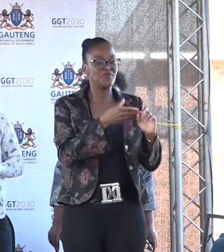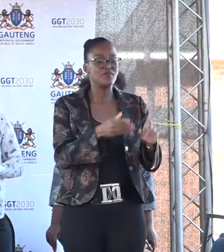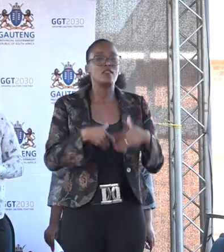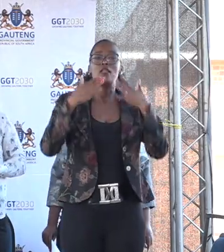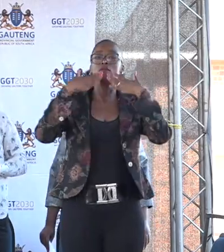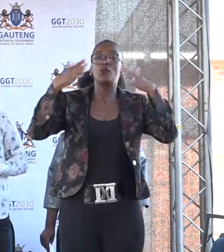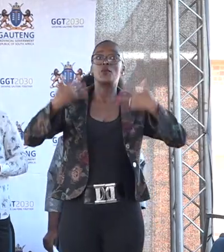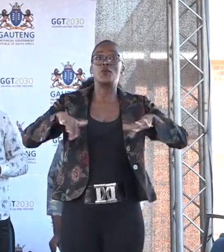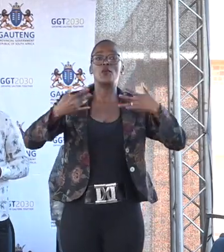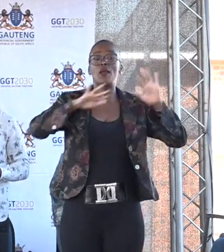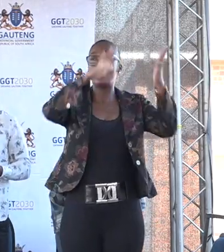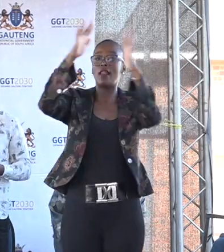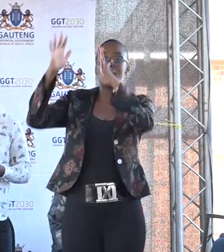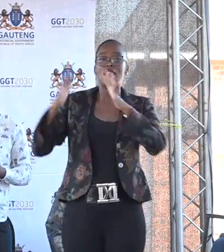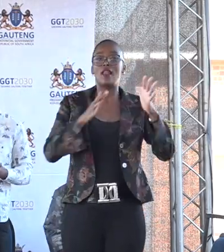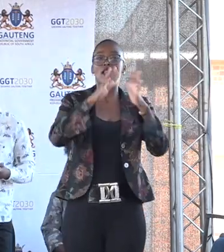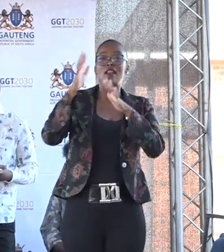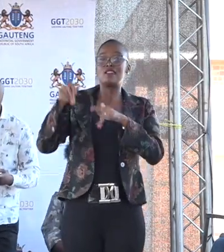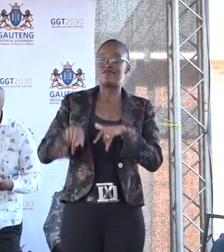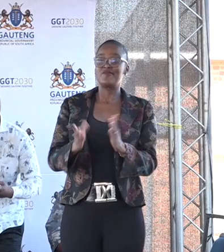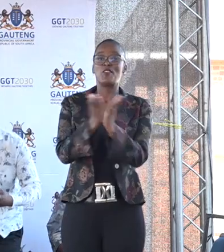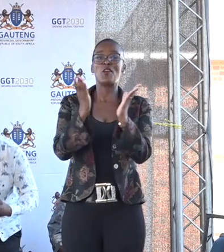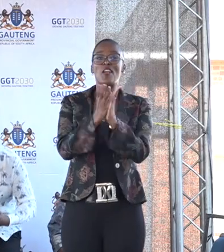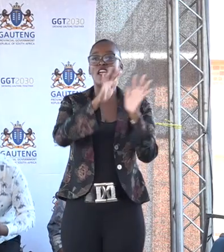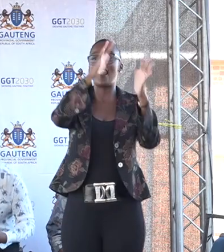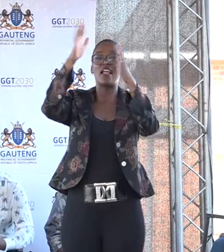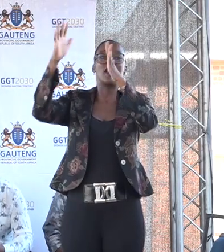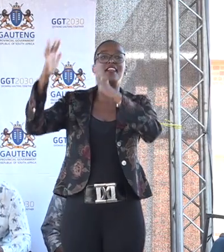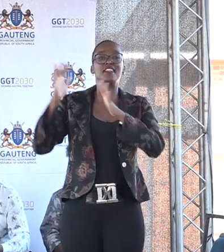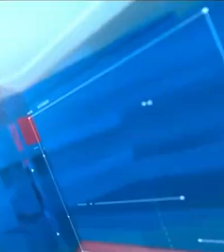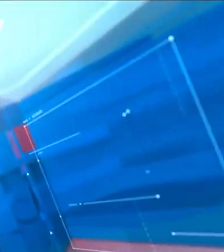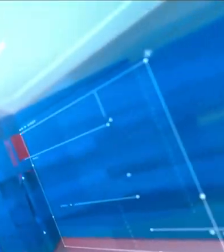Thank you very much. Halala, Mayibuye, halala.